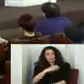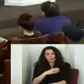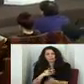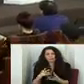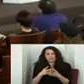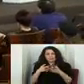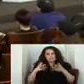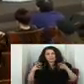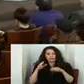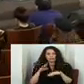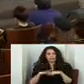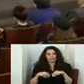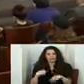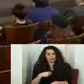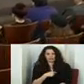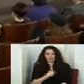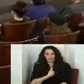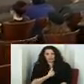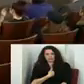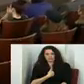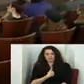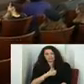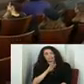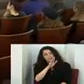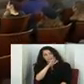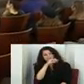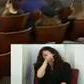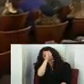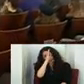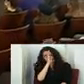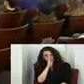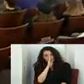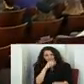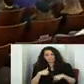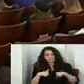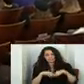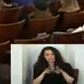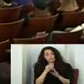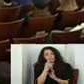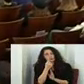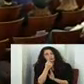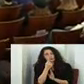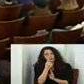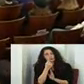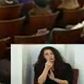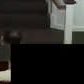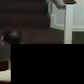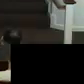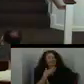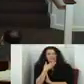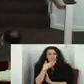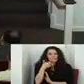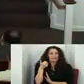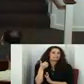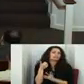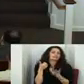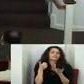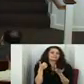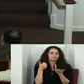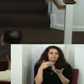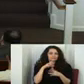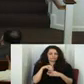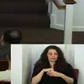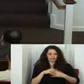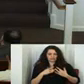the one that we call God, yielding it to the one who has our best interests at heart. You see, I